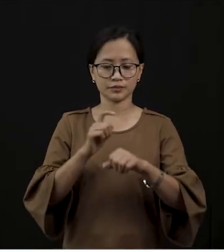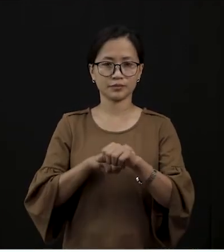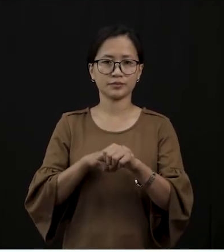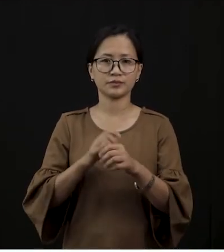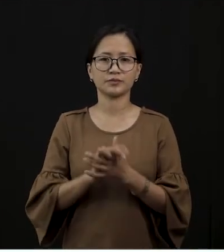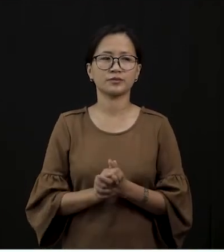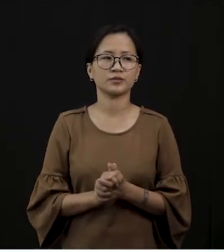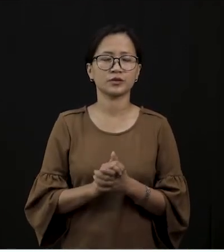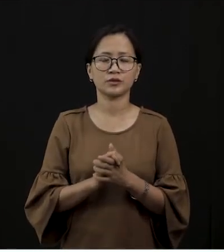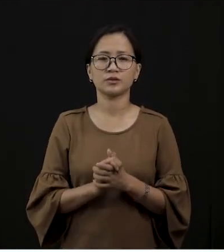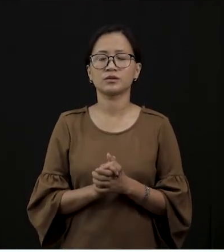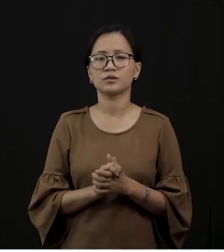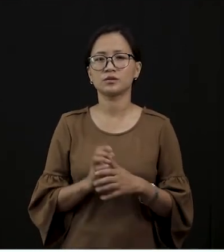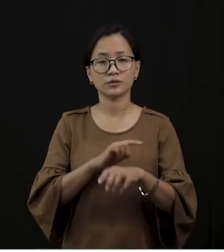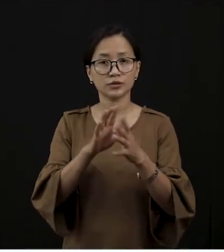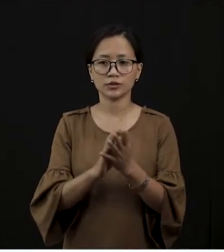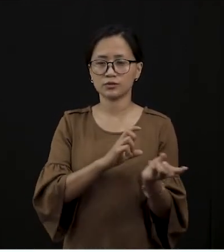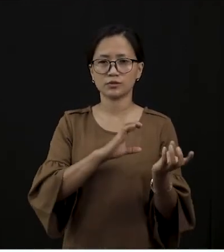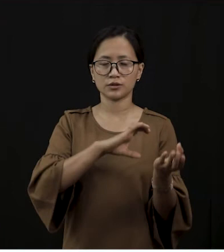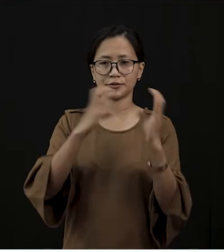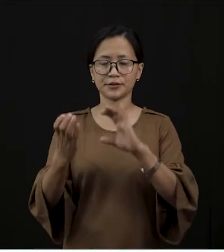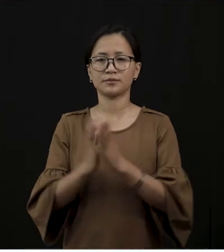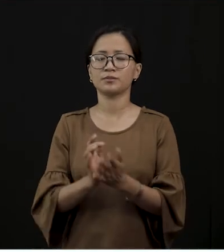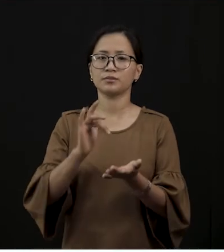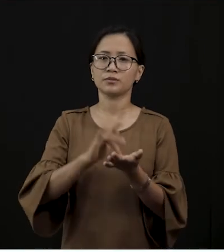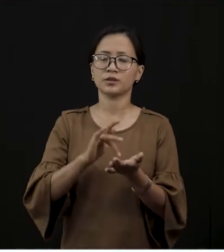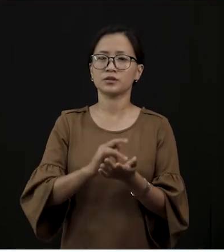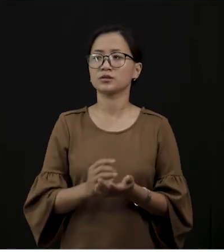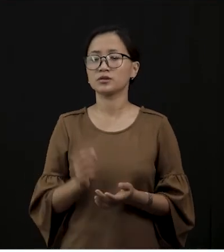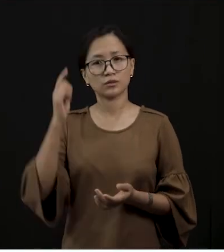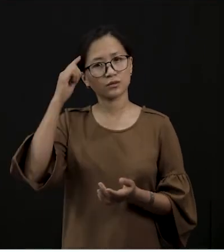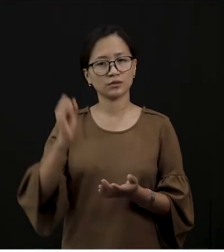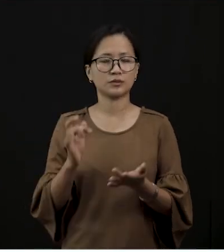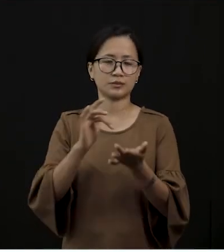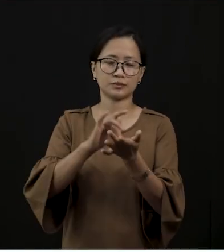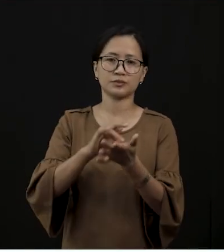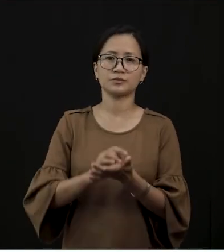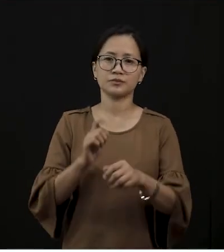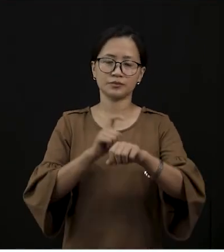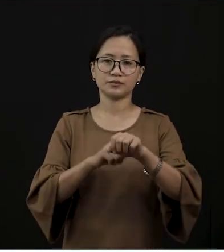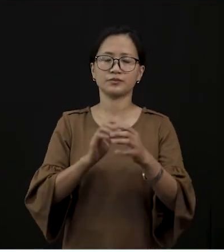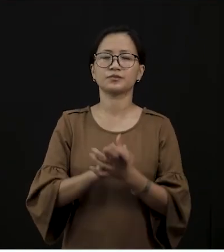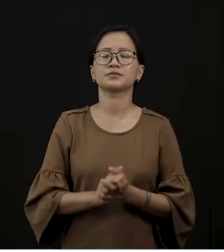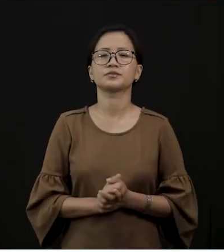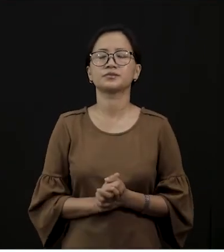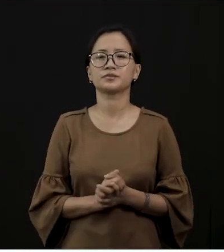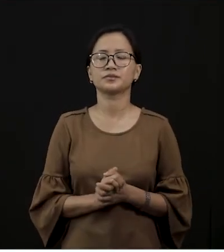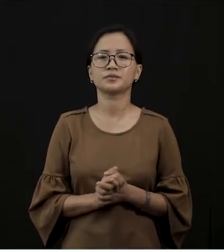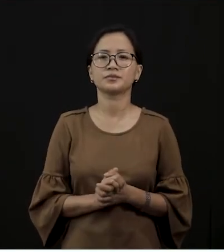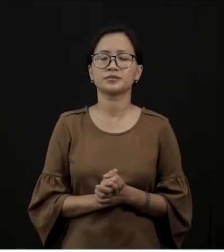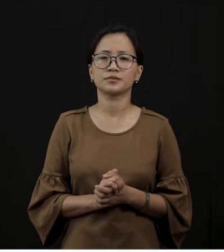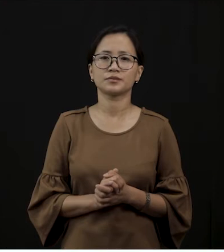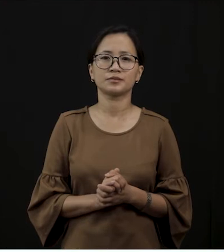time and duration of the season change from place to place. The time and duration of the